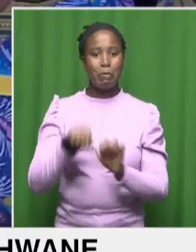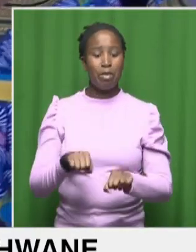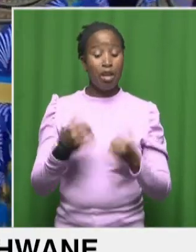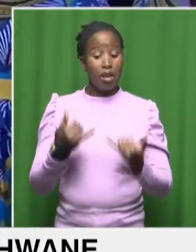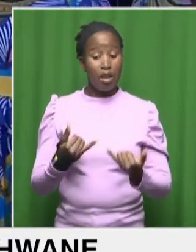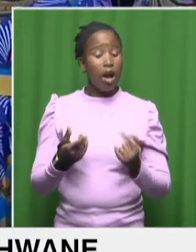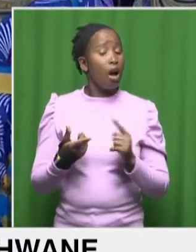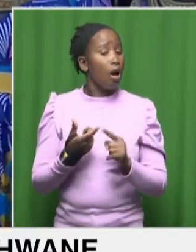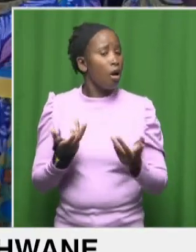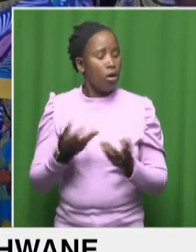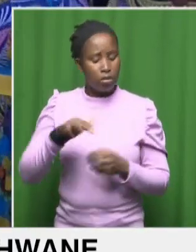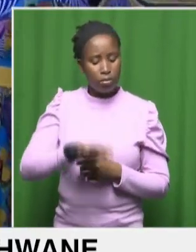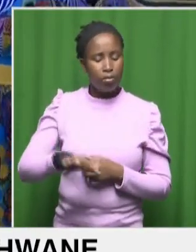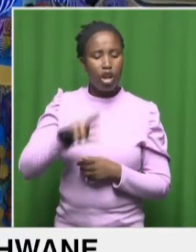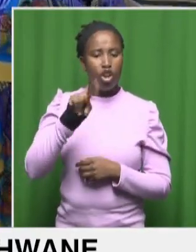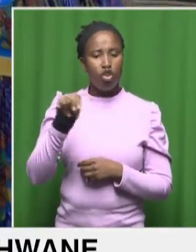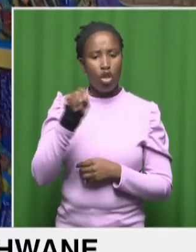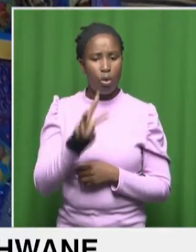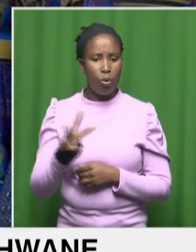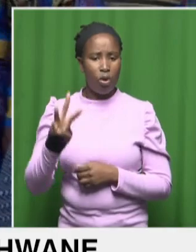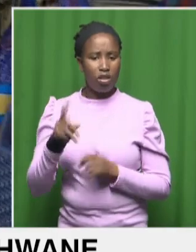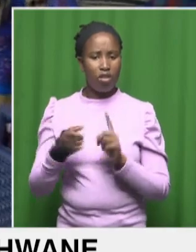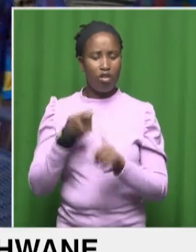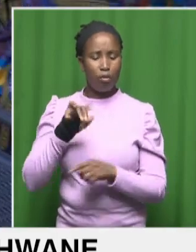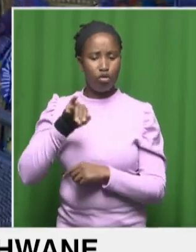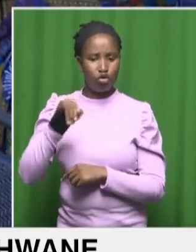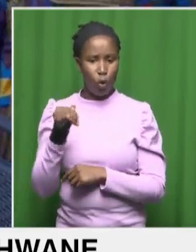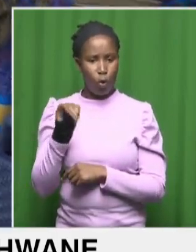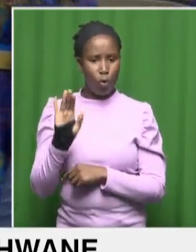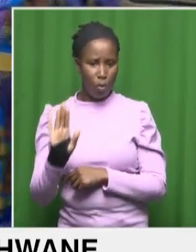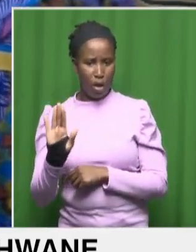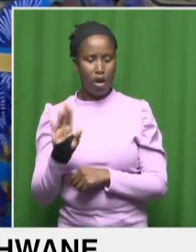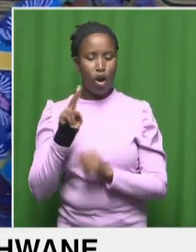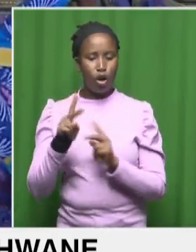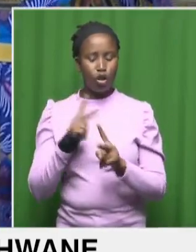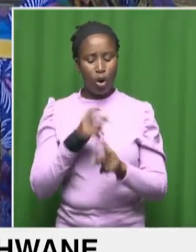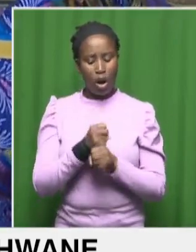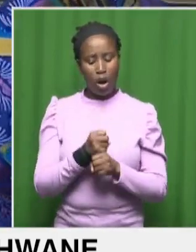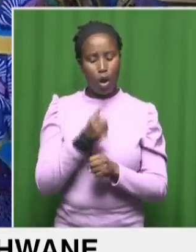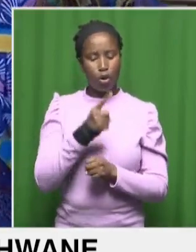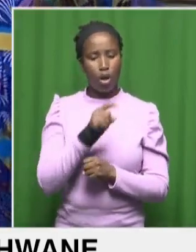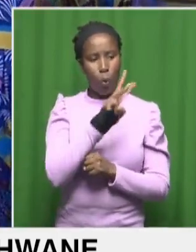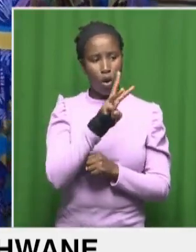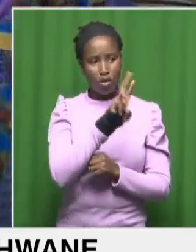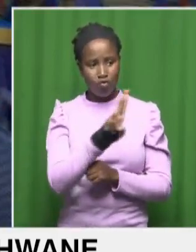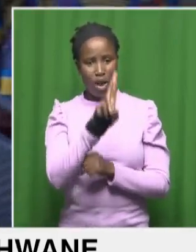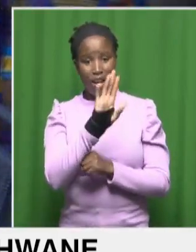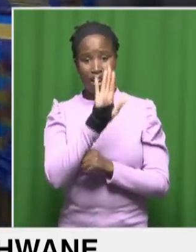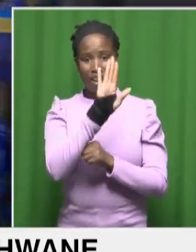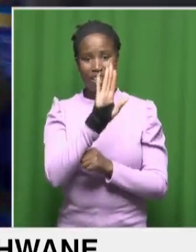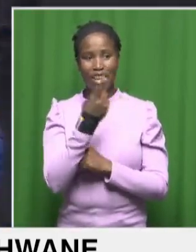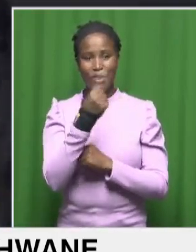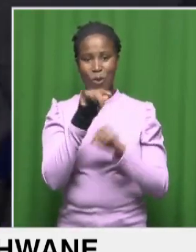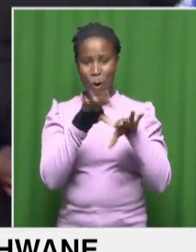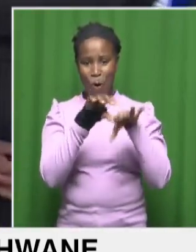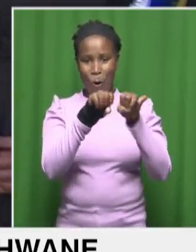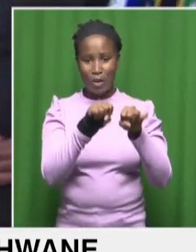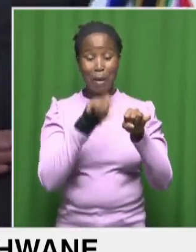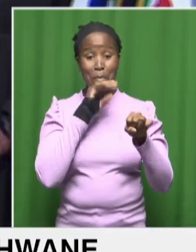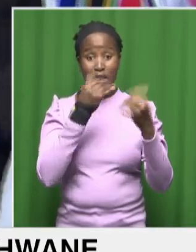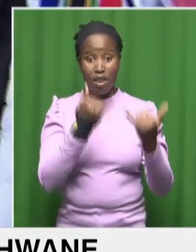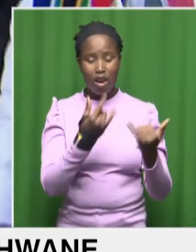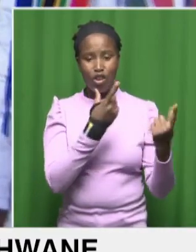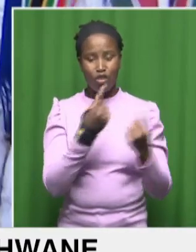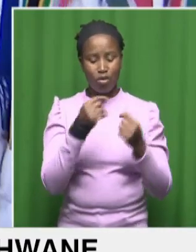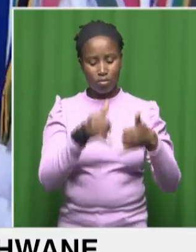of Johannesburg, and of course, the Gauteng West Rand, they were hosting, and they are going to hand over this trophy